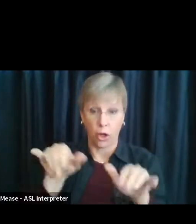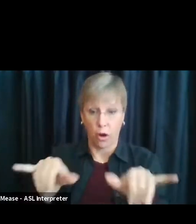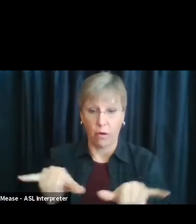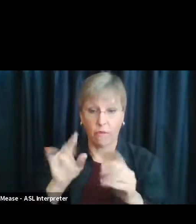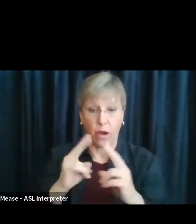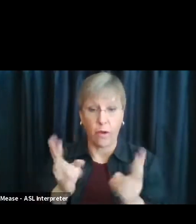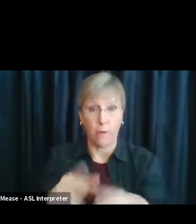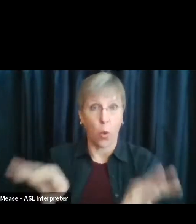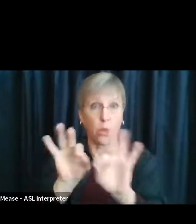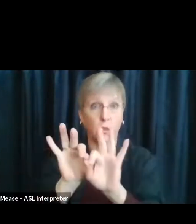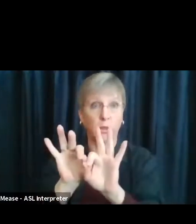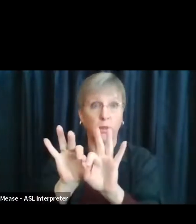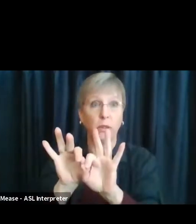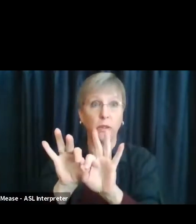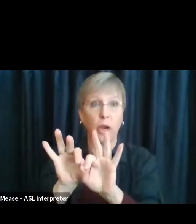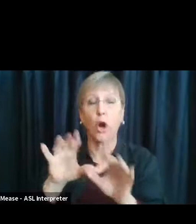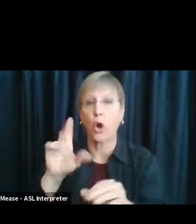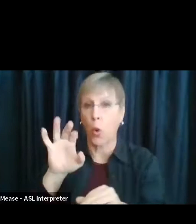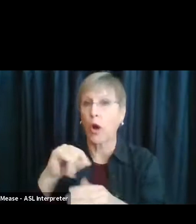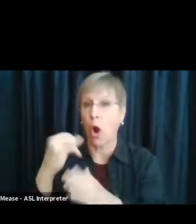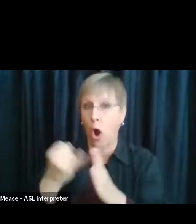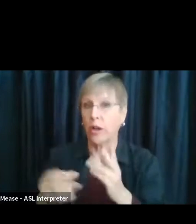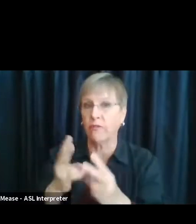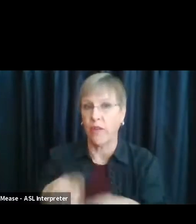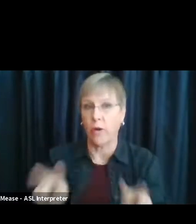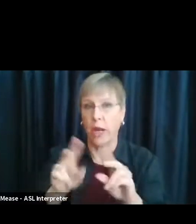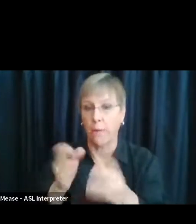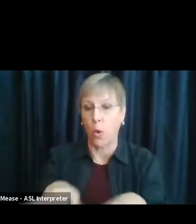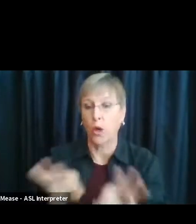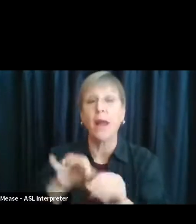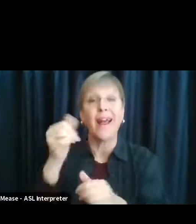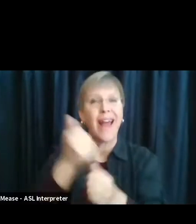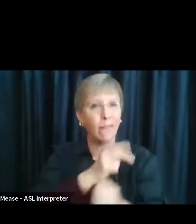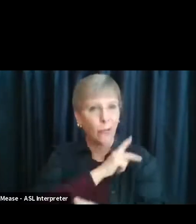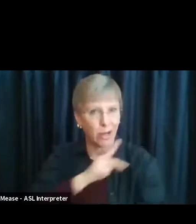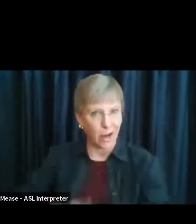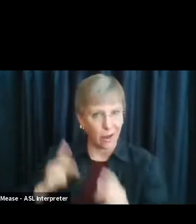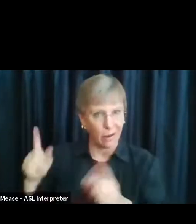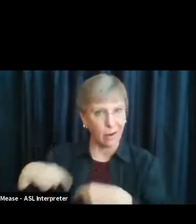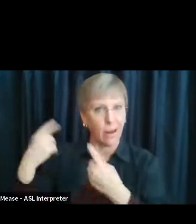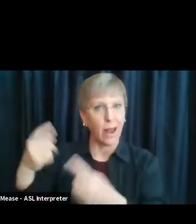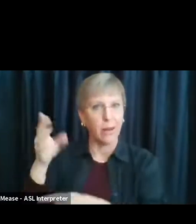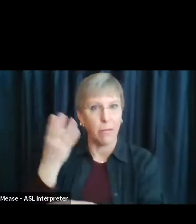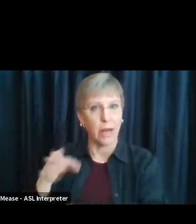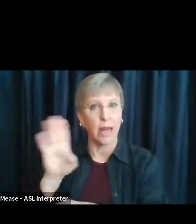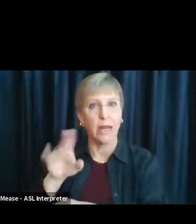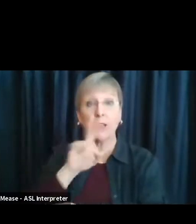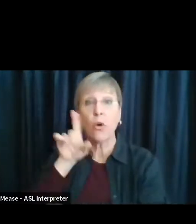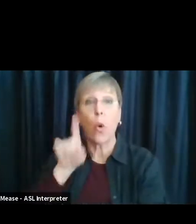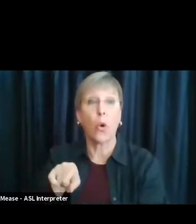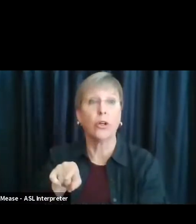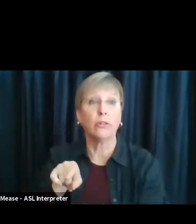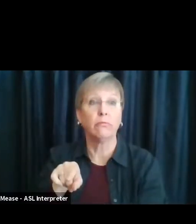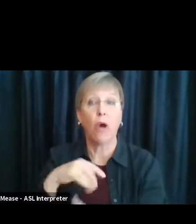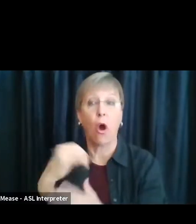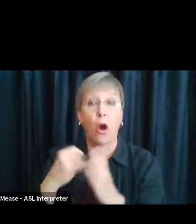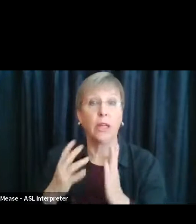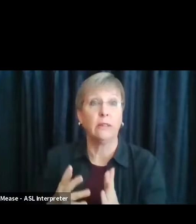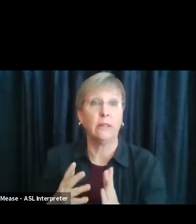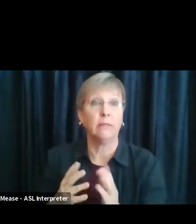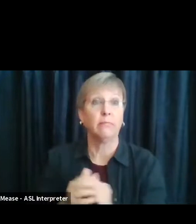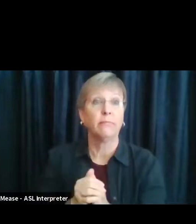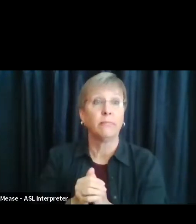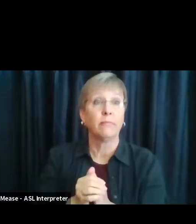important. So every king in Benin has ordered to artists, and